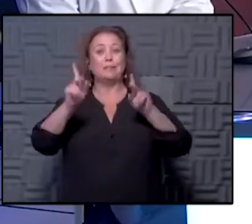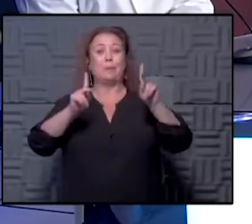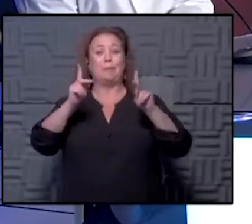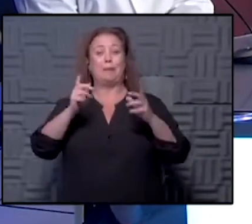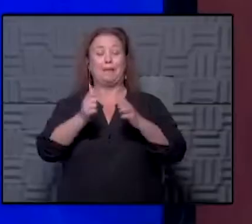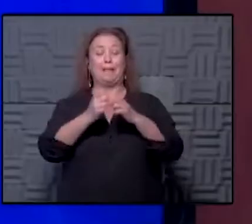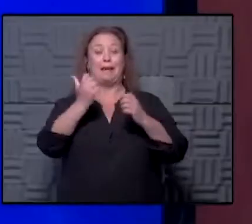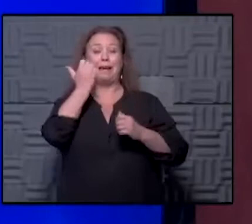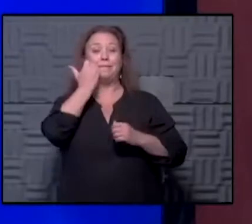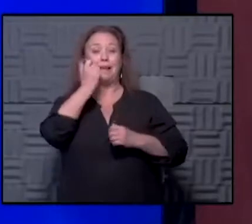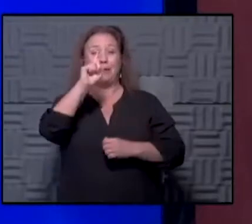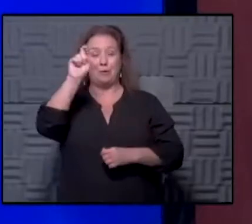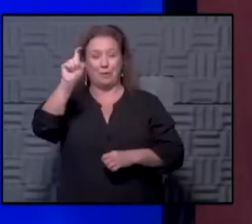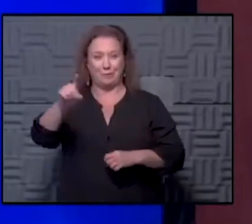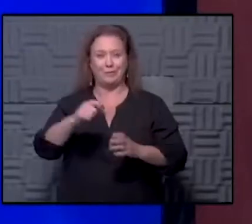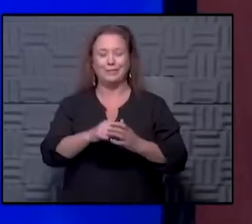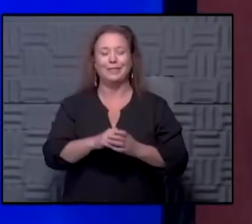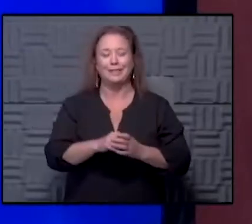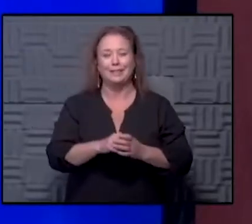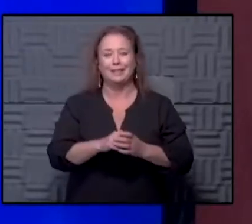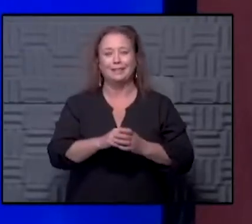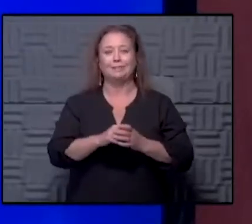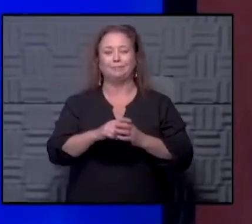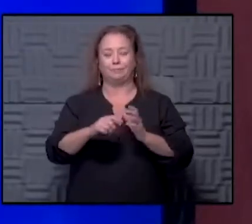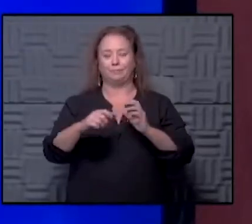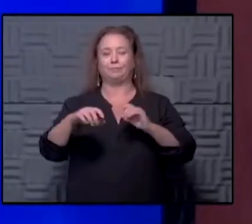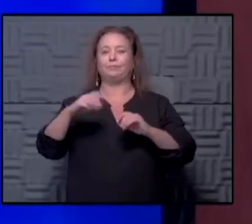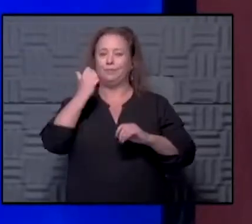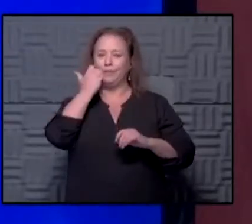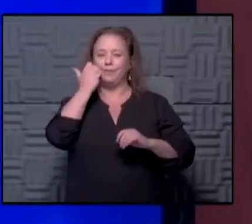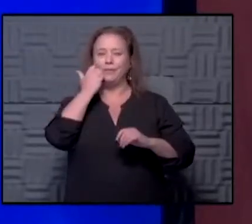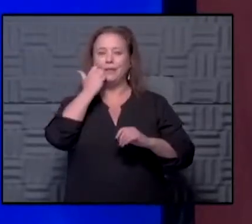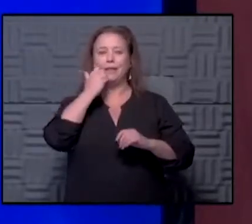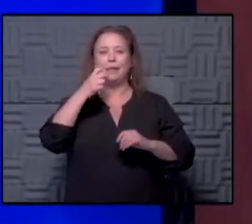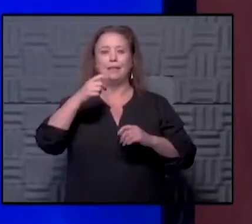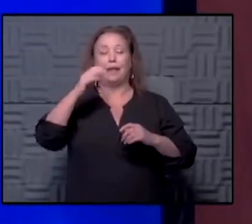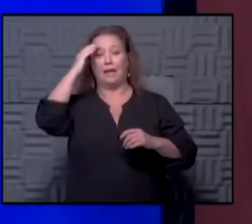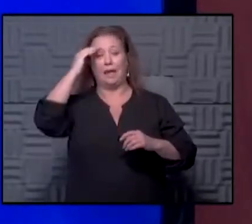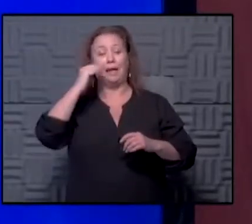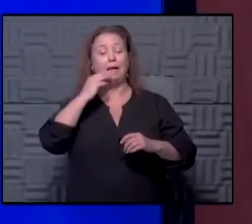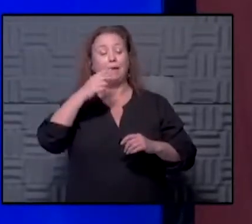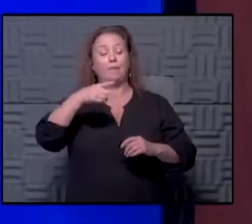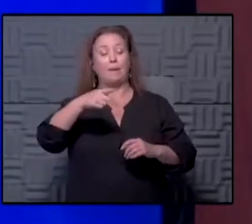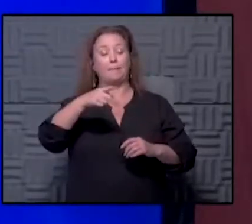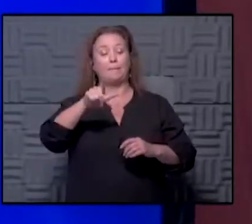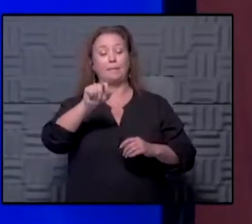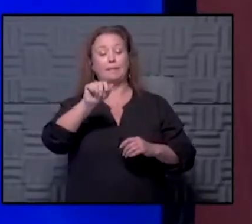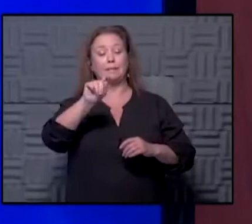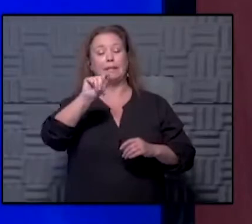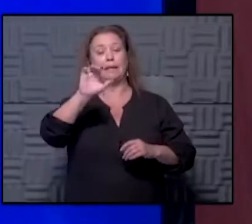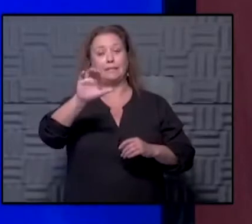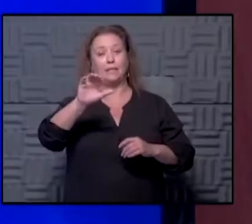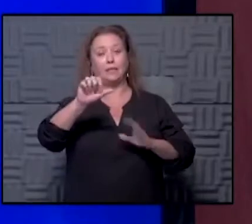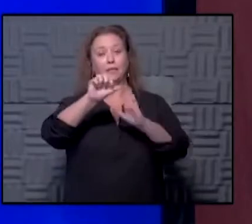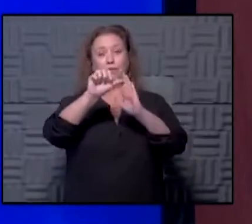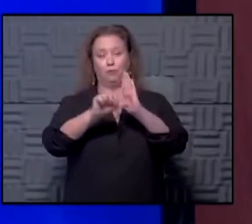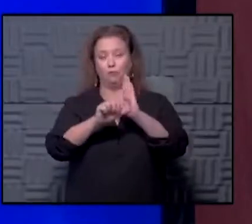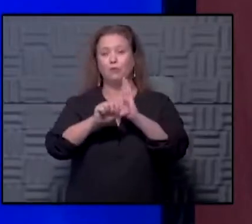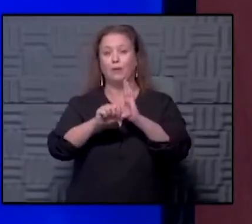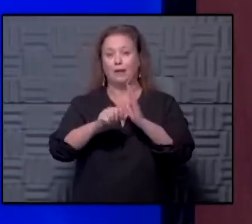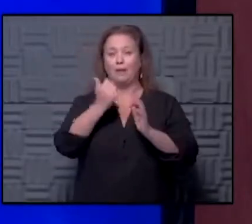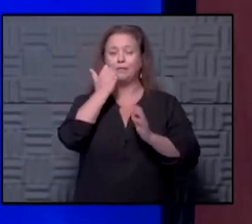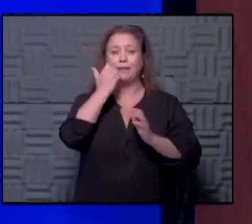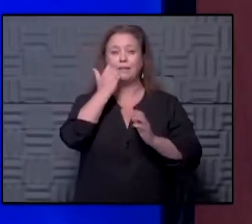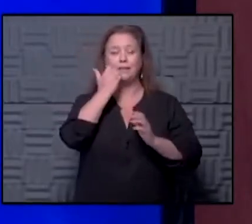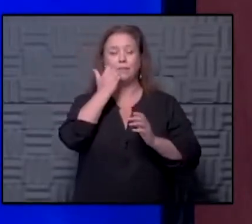have a lot of dental questions have it ready for no, Monday. Dr. Corin Tager is the head of plastic surgery here. That's and our dental team reports up to them. And so one of our dentists,